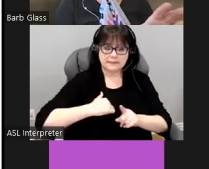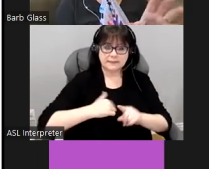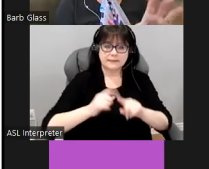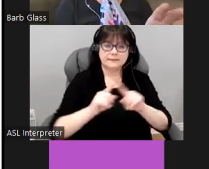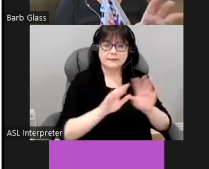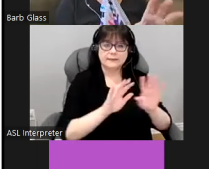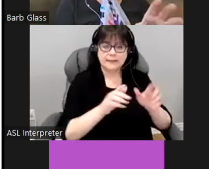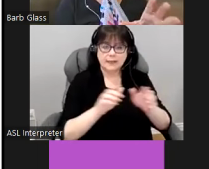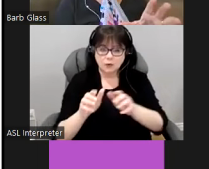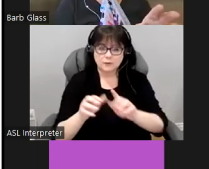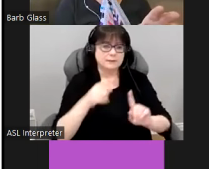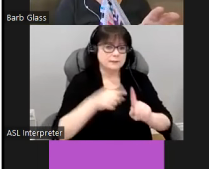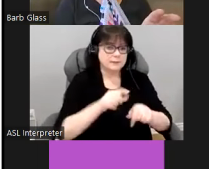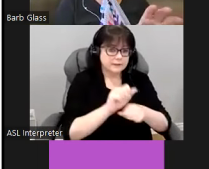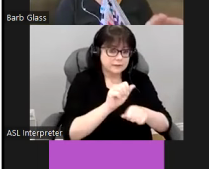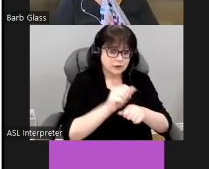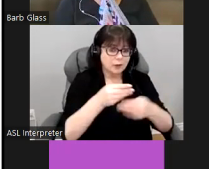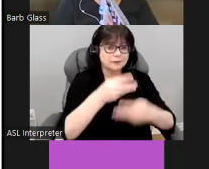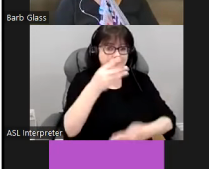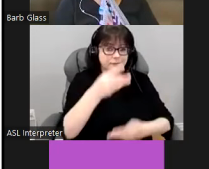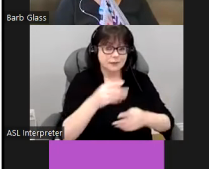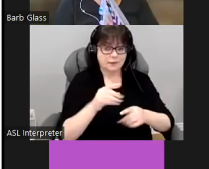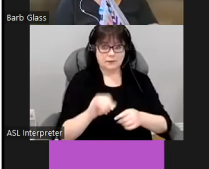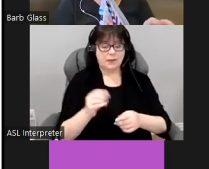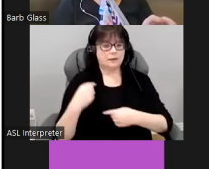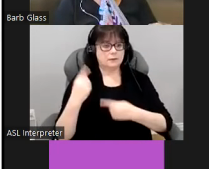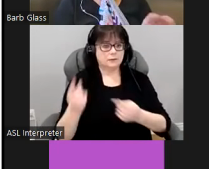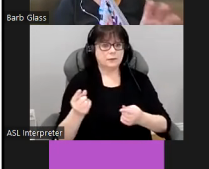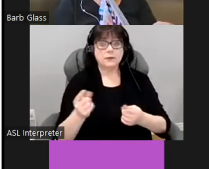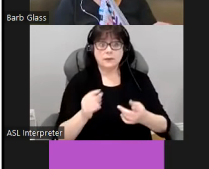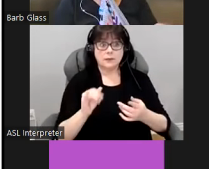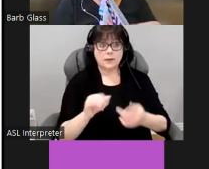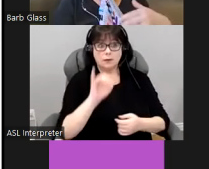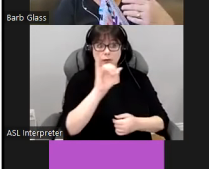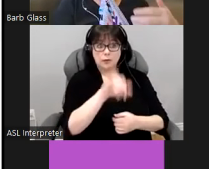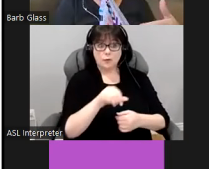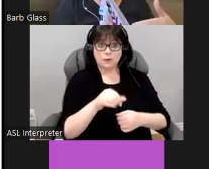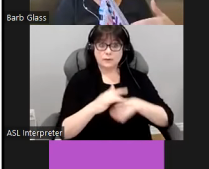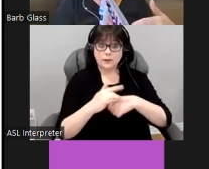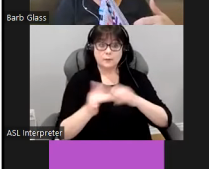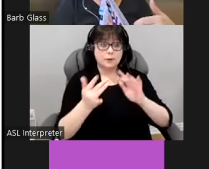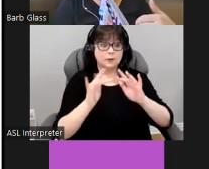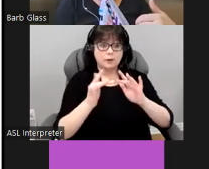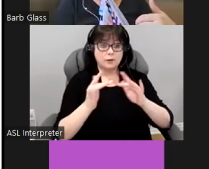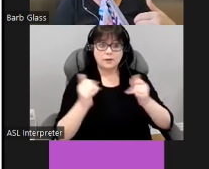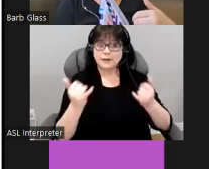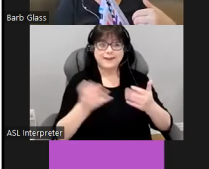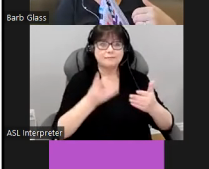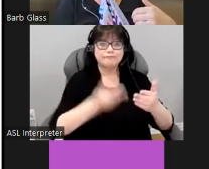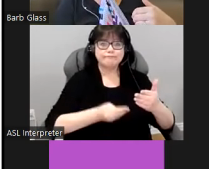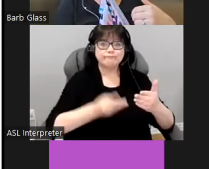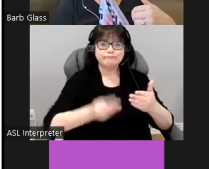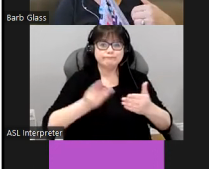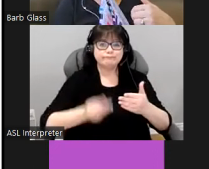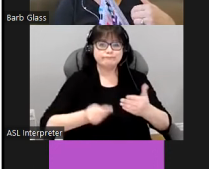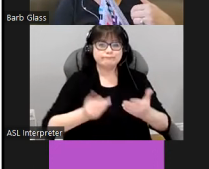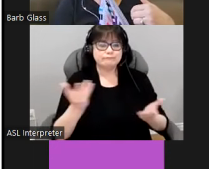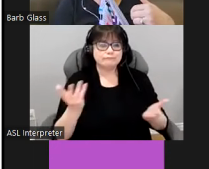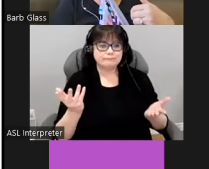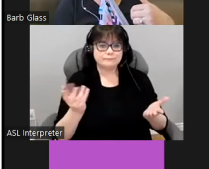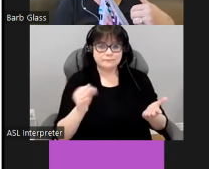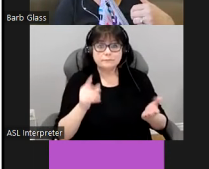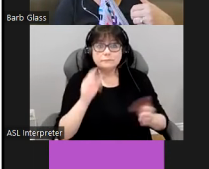all of that existed for a very long time. Not much of it is available any longer online. And if you've tried to search for it at all, you would have not